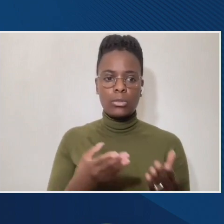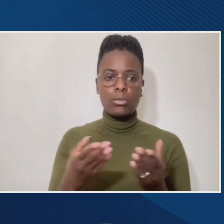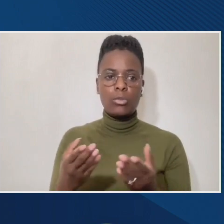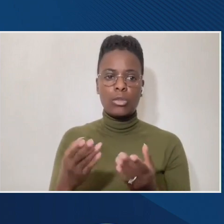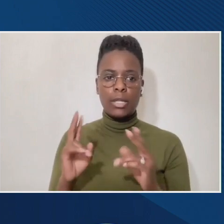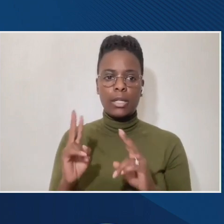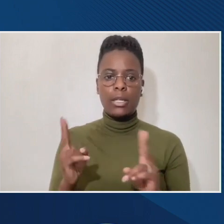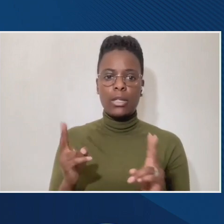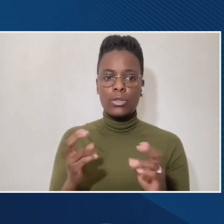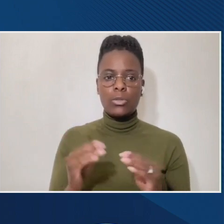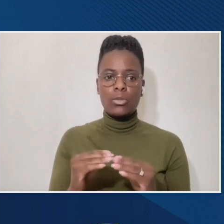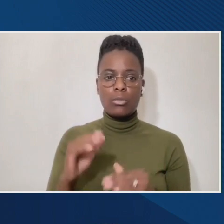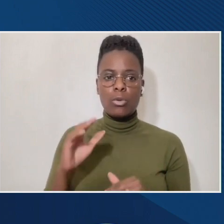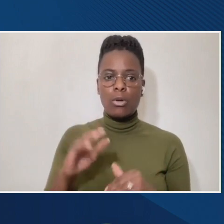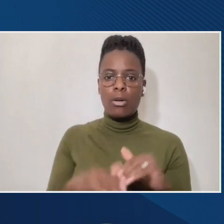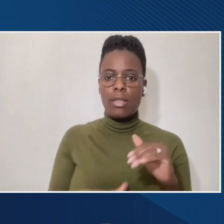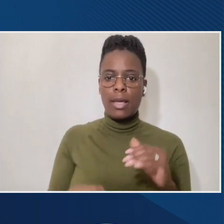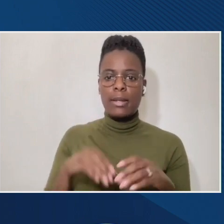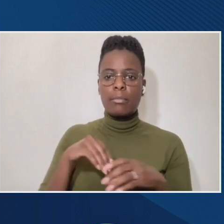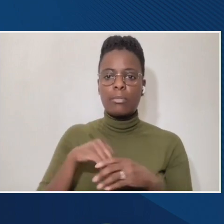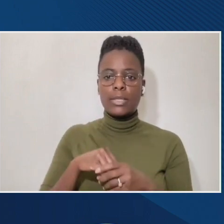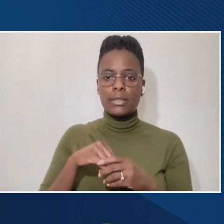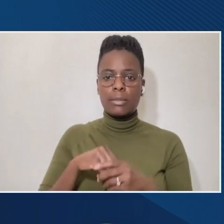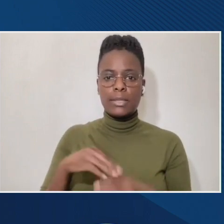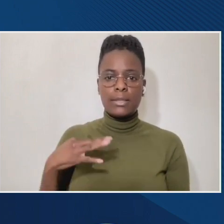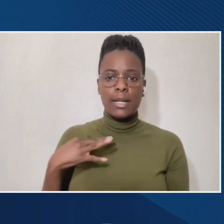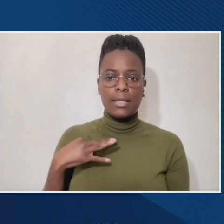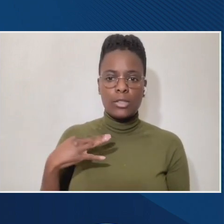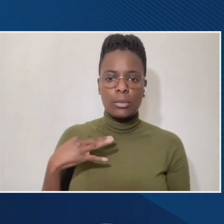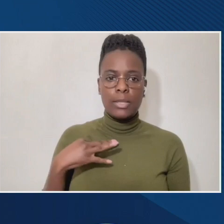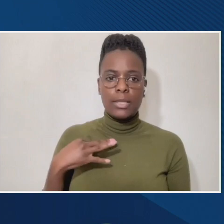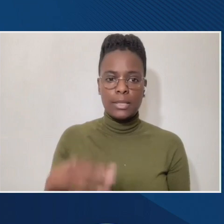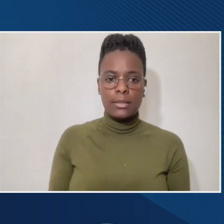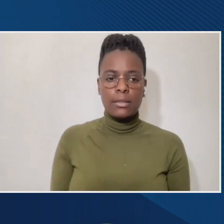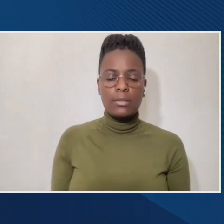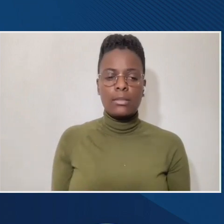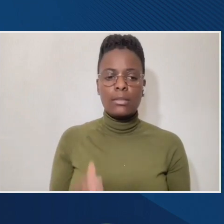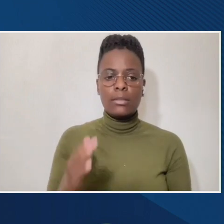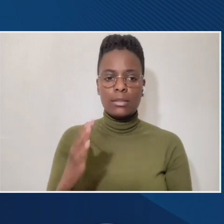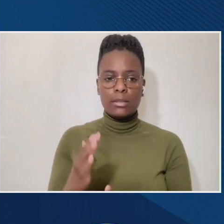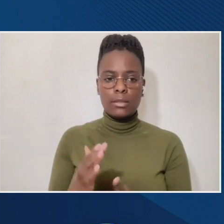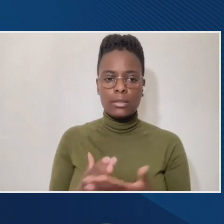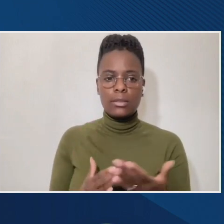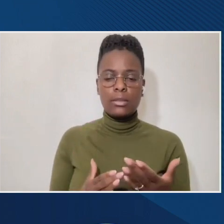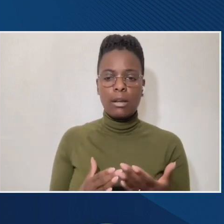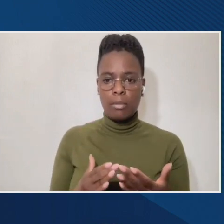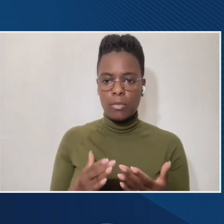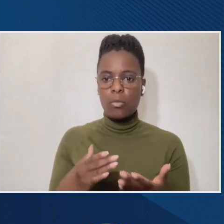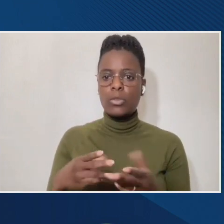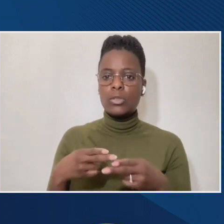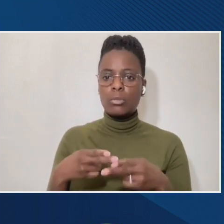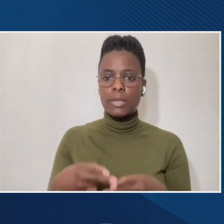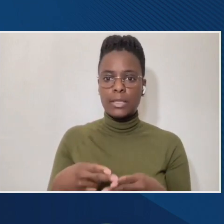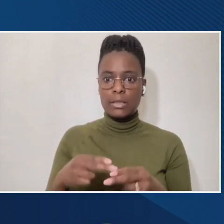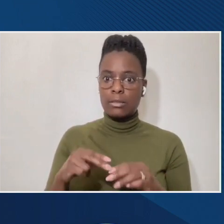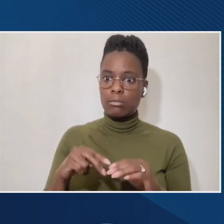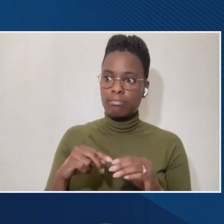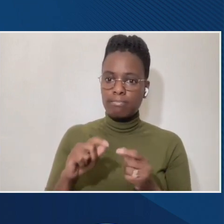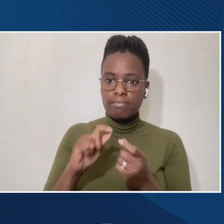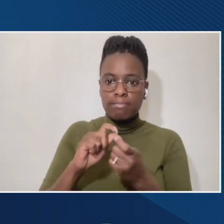the objective language that you flagged to, or maybe we could discuss alternate ways that